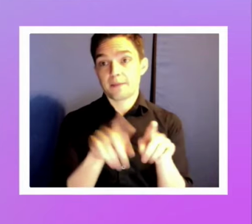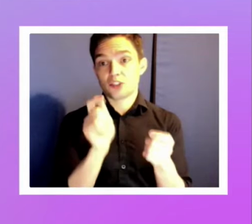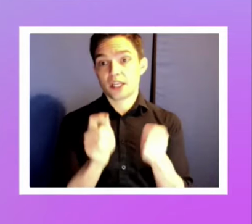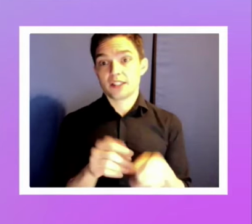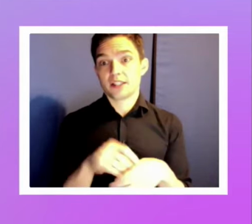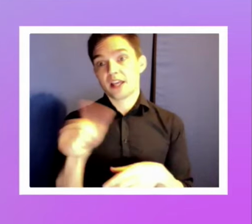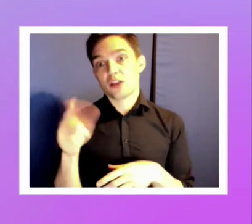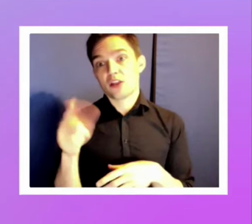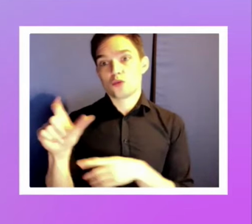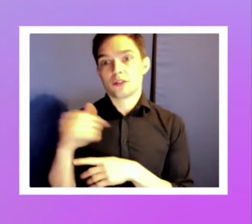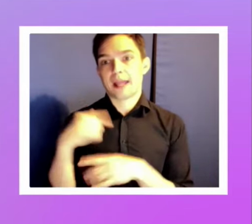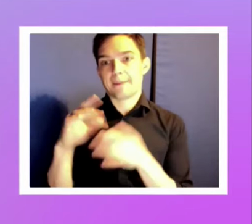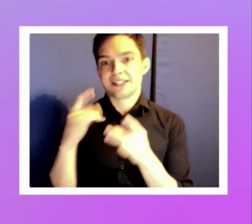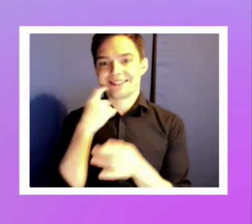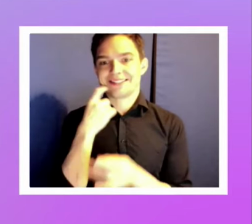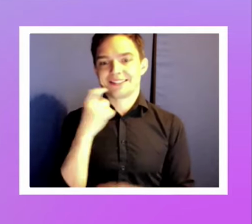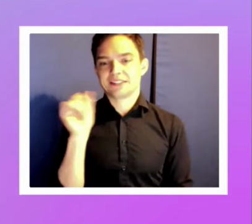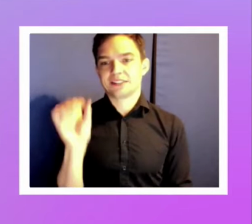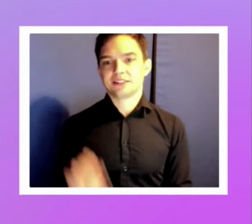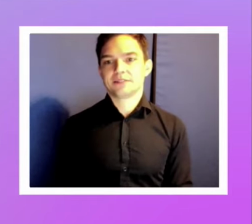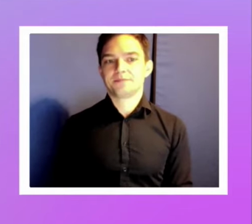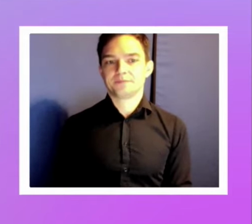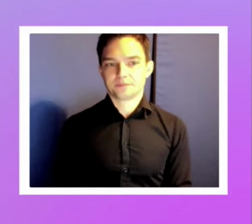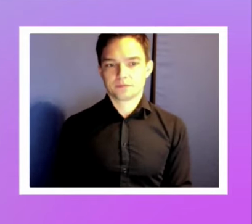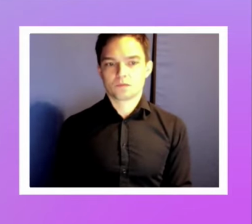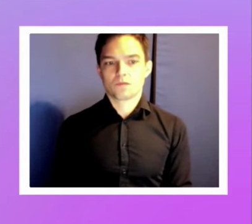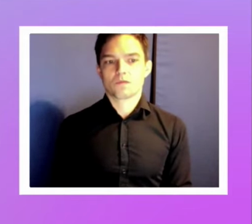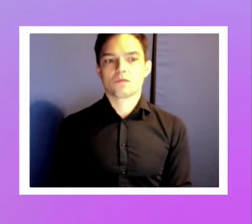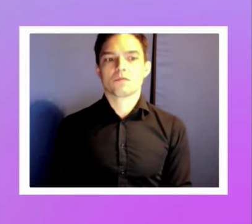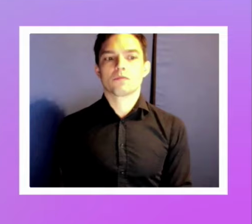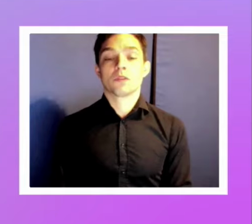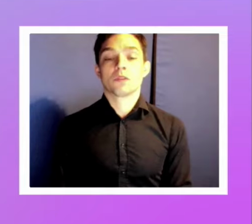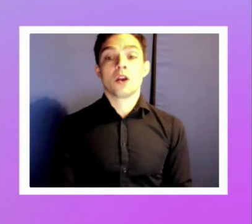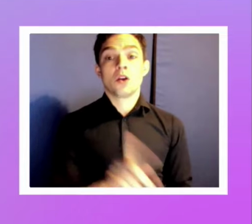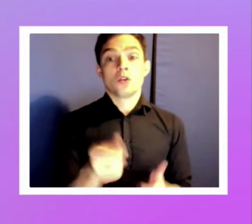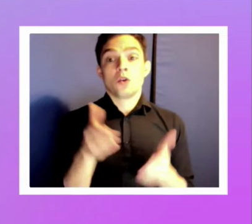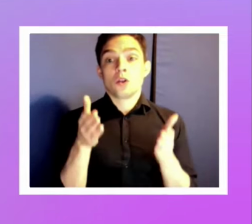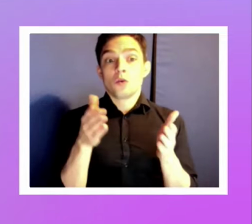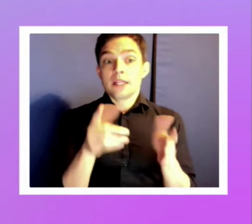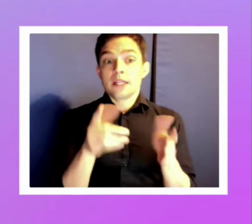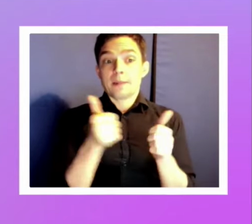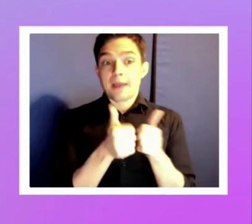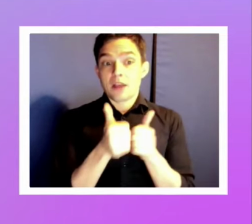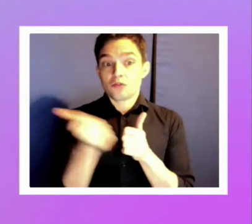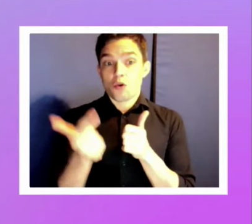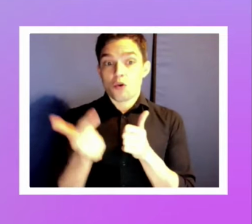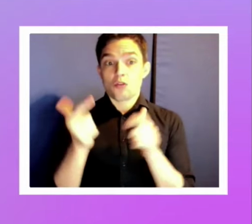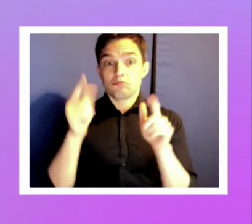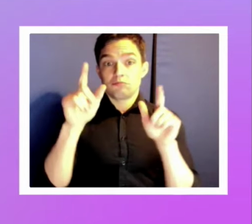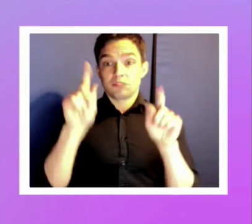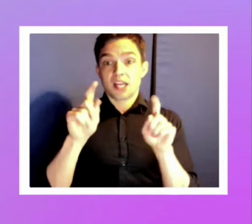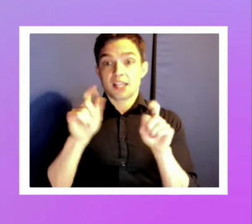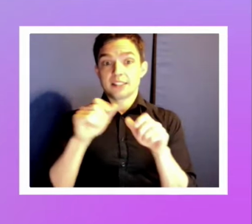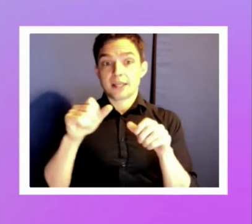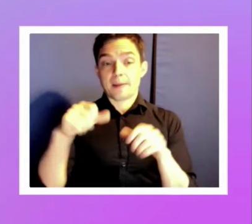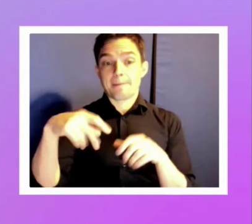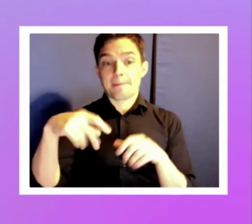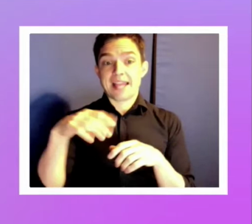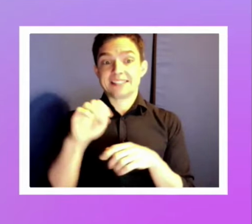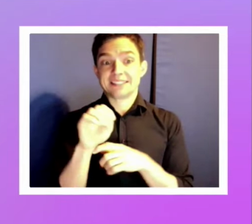mentioned. It's the only way to pass all of those test cases is to make sure these things are covered by